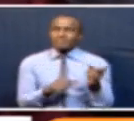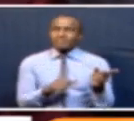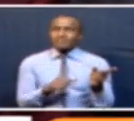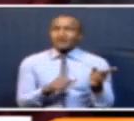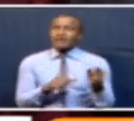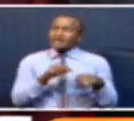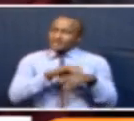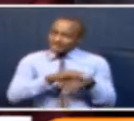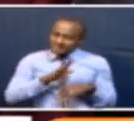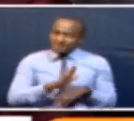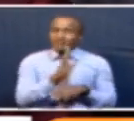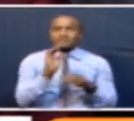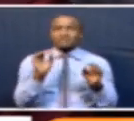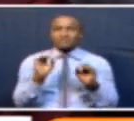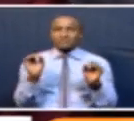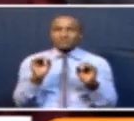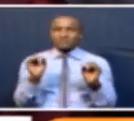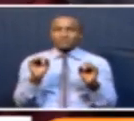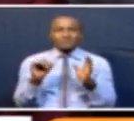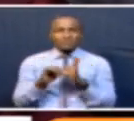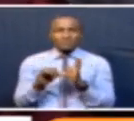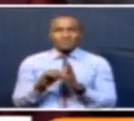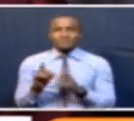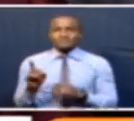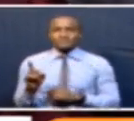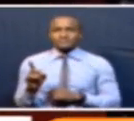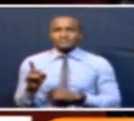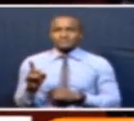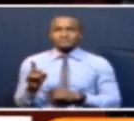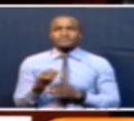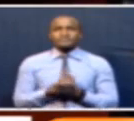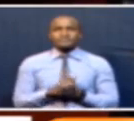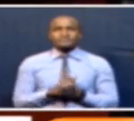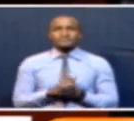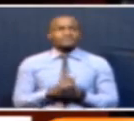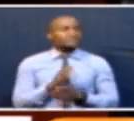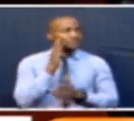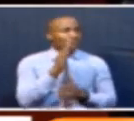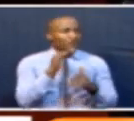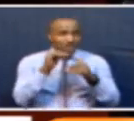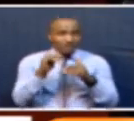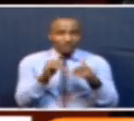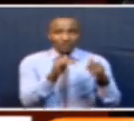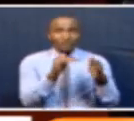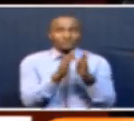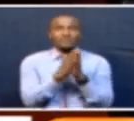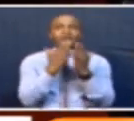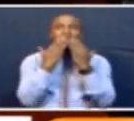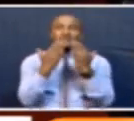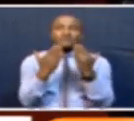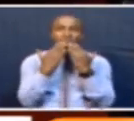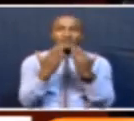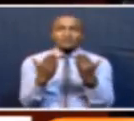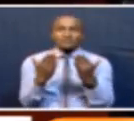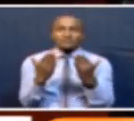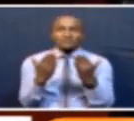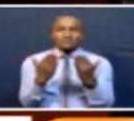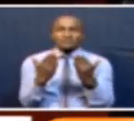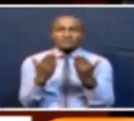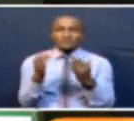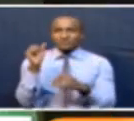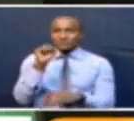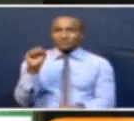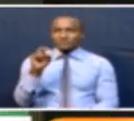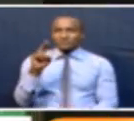is naturally theirs. So there is a problem. All right, we'll be following up this story. Thank you for speaking to us this evening, Susan Kihika, the